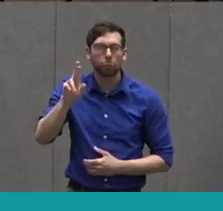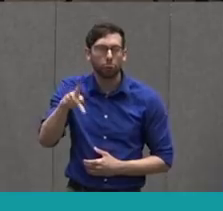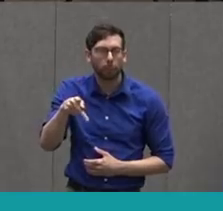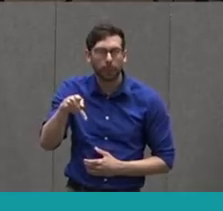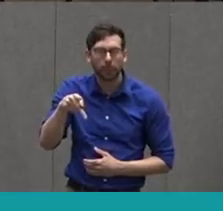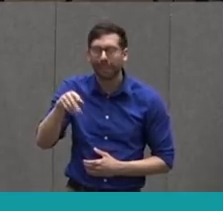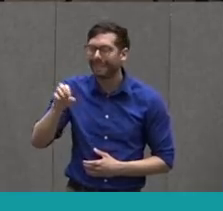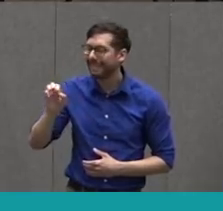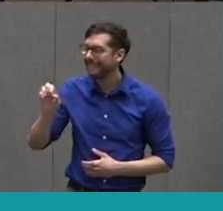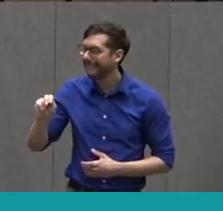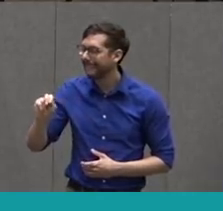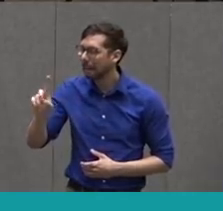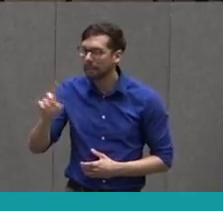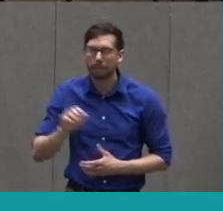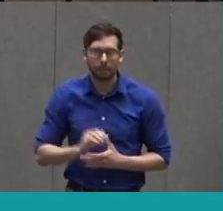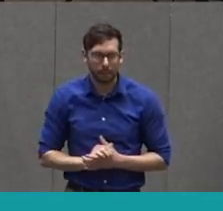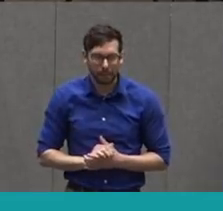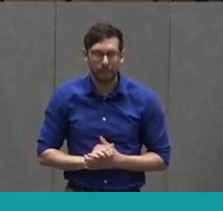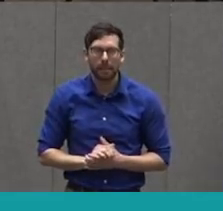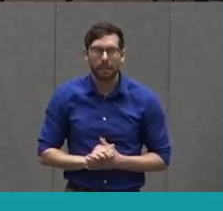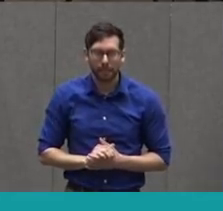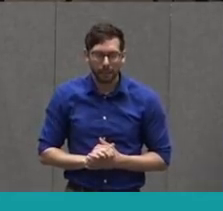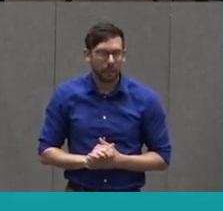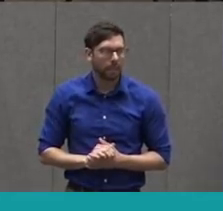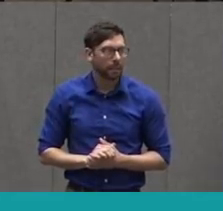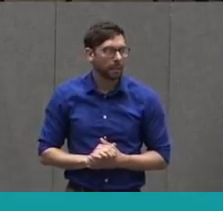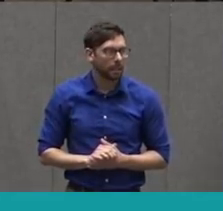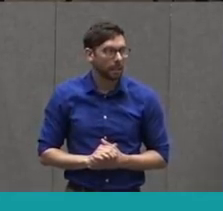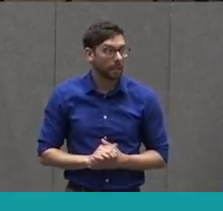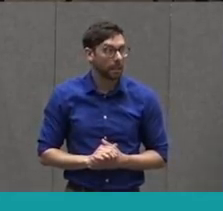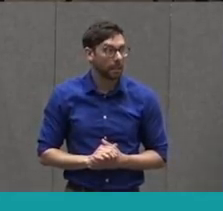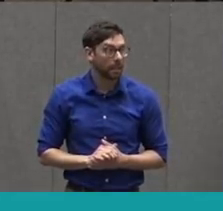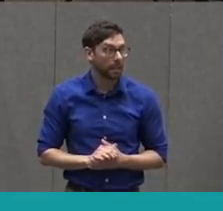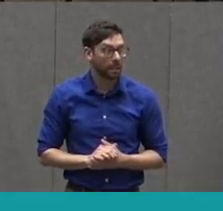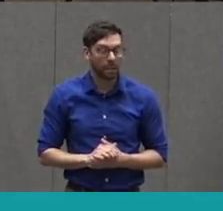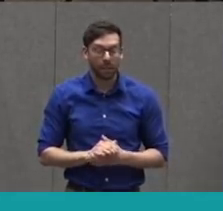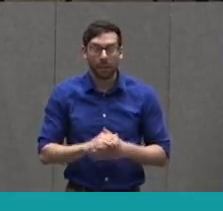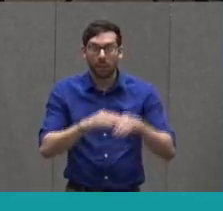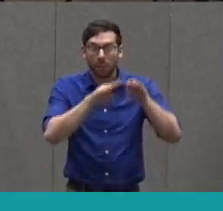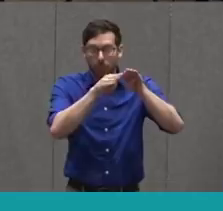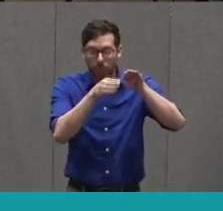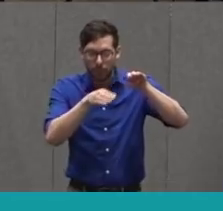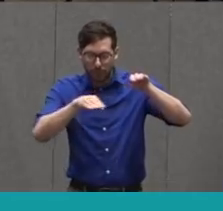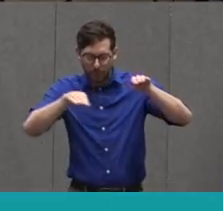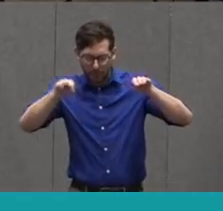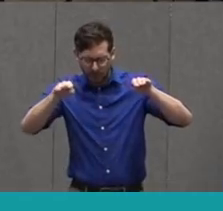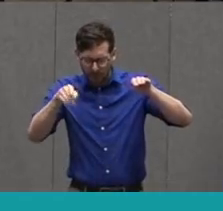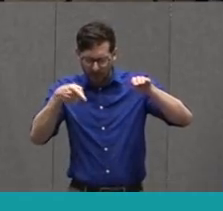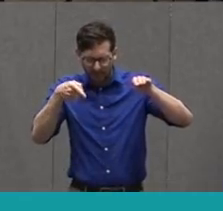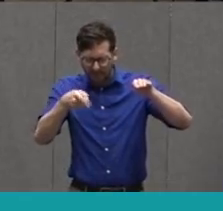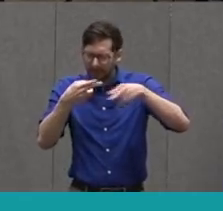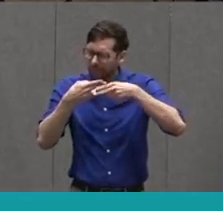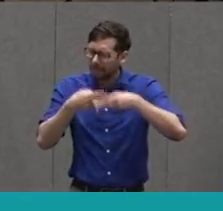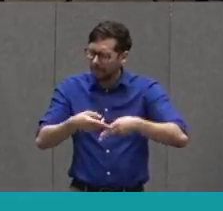It has a groove, or what would we call this? It's concave,